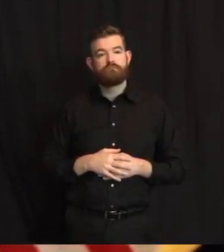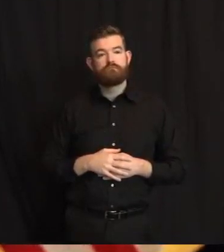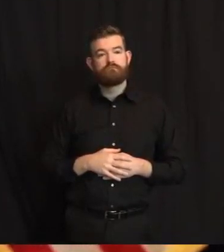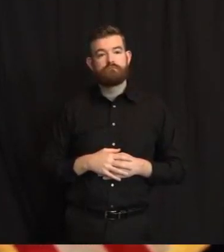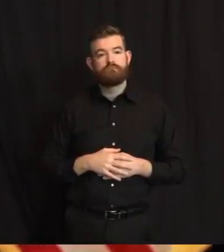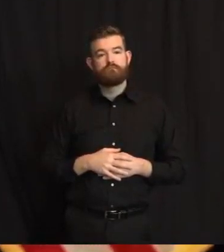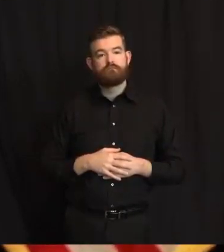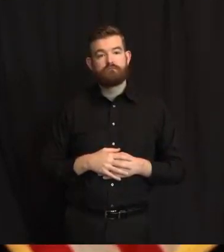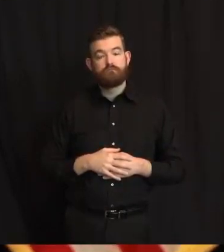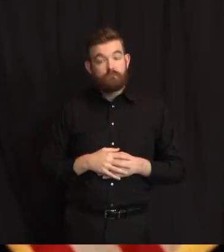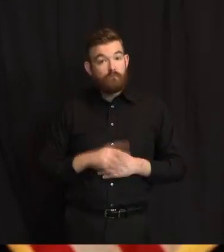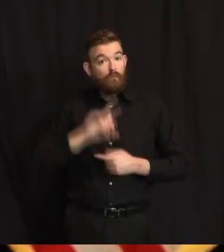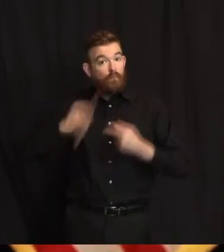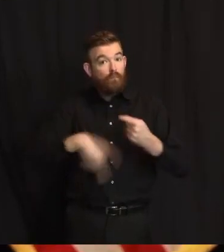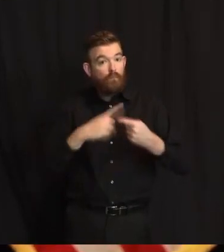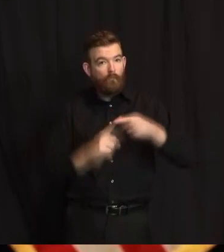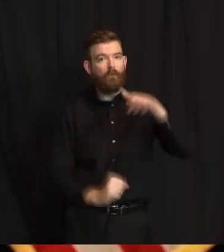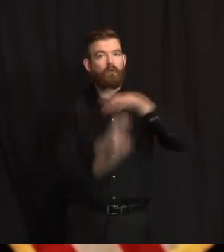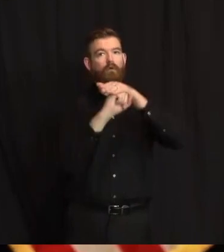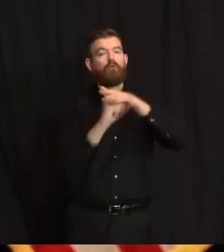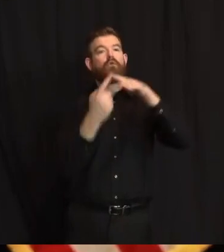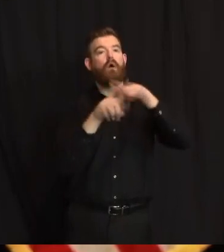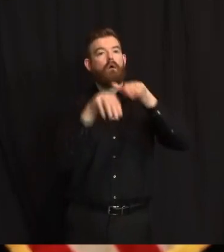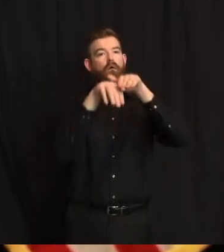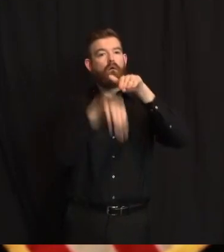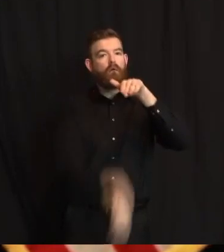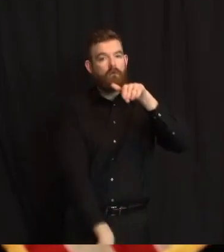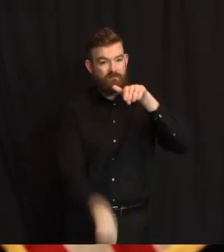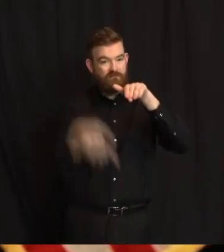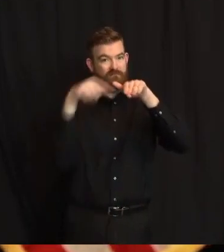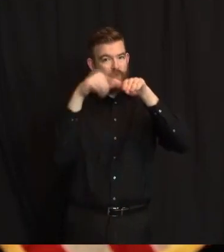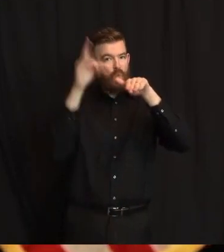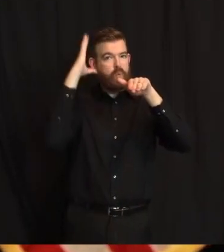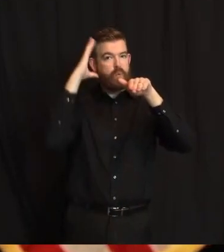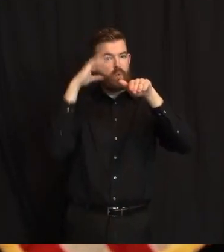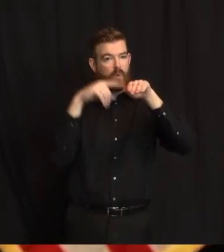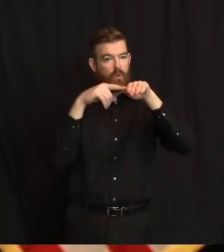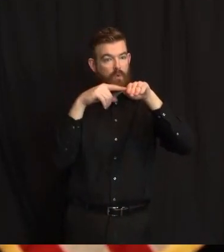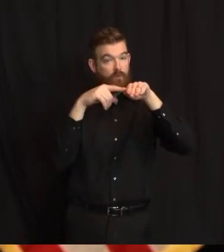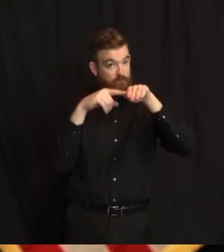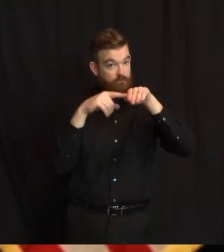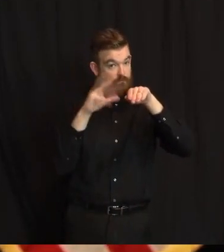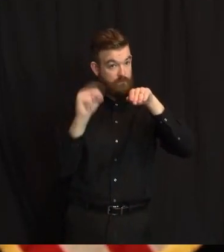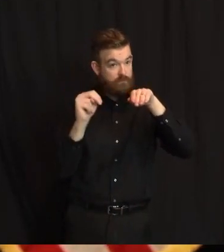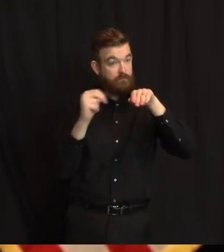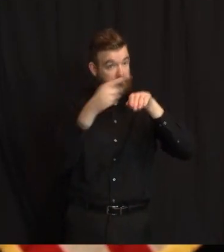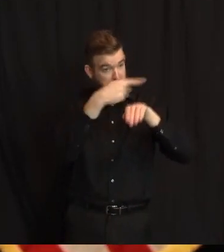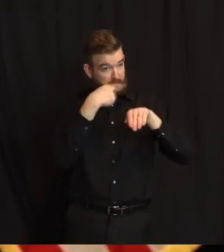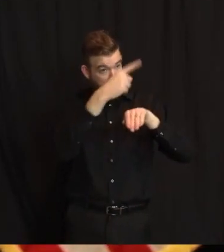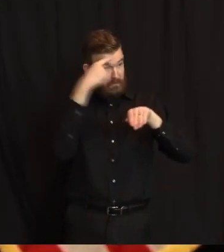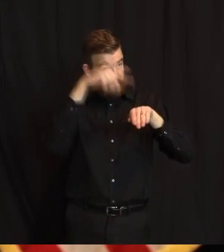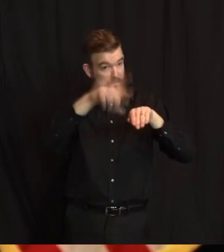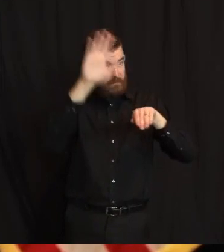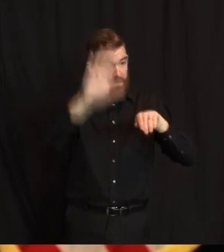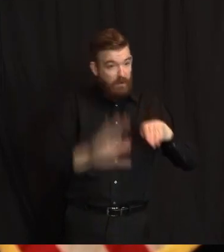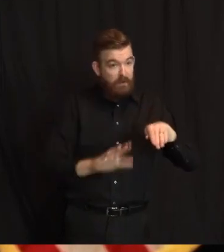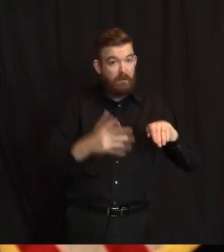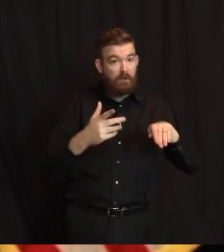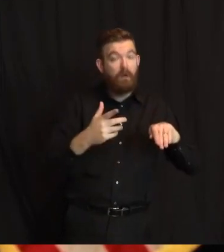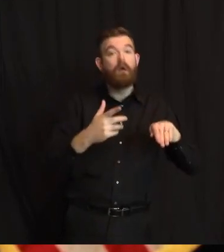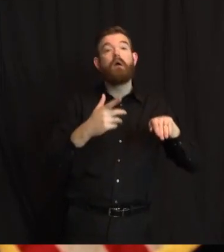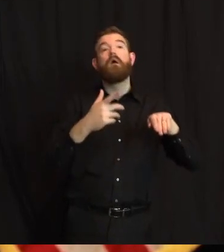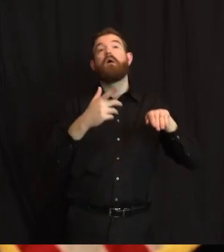wake up Monday morning and behave differently. We're going to let you know when you can behave differently, and we're doing this for your protection and your safety.